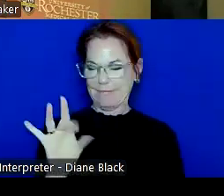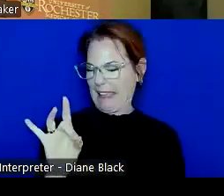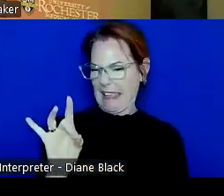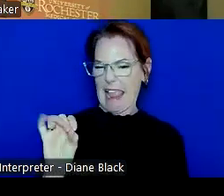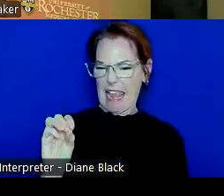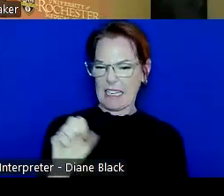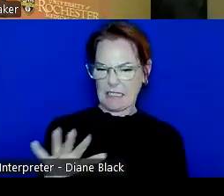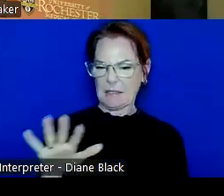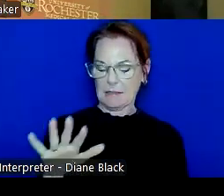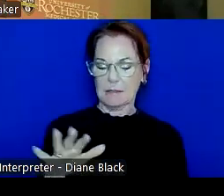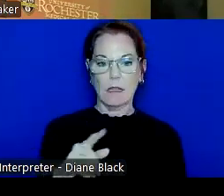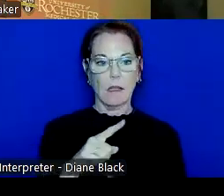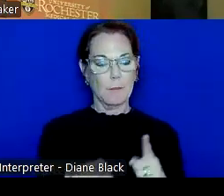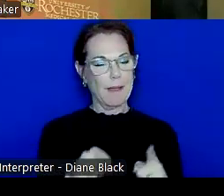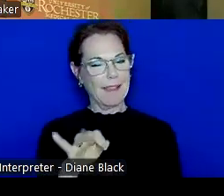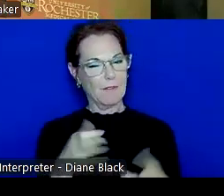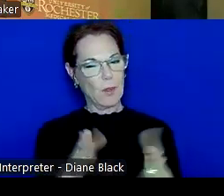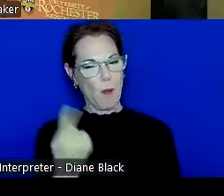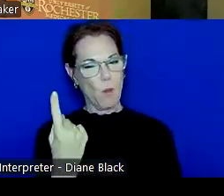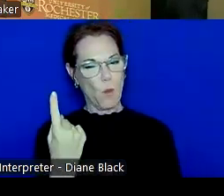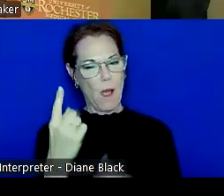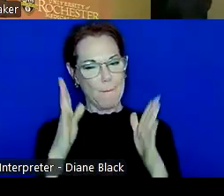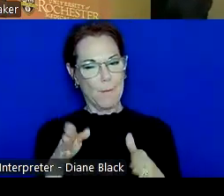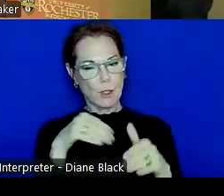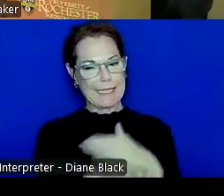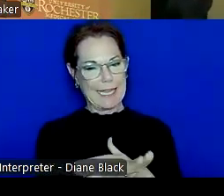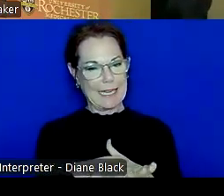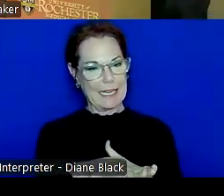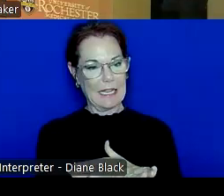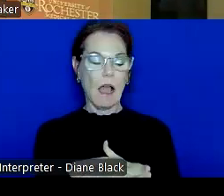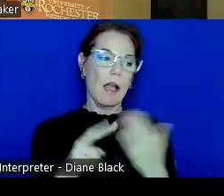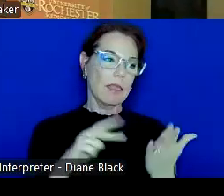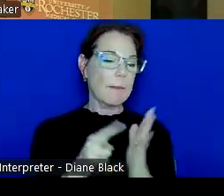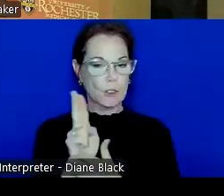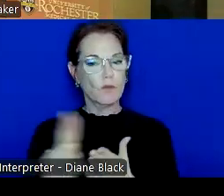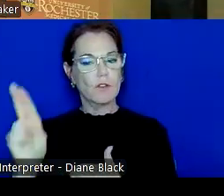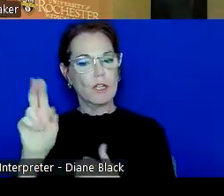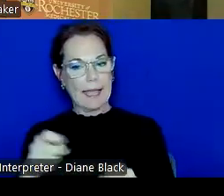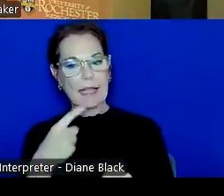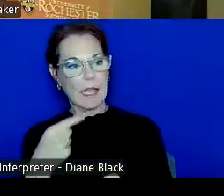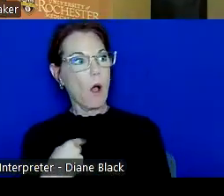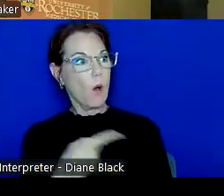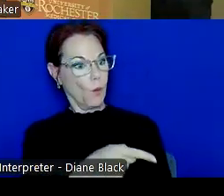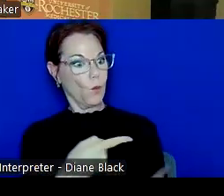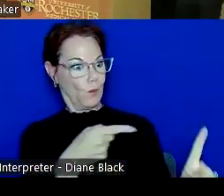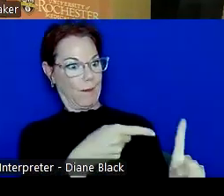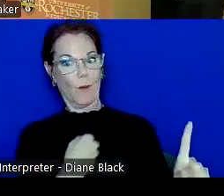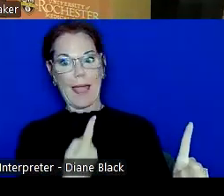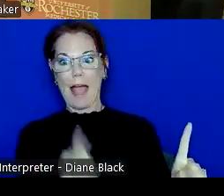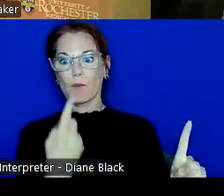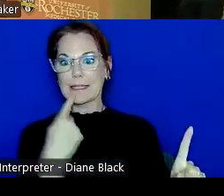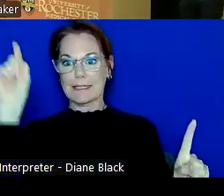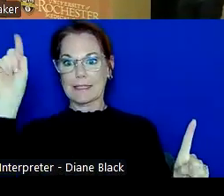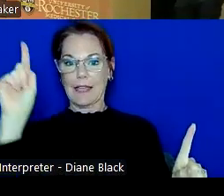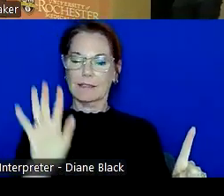letting 1 person in and saying they're the first to be our success. And that's one of the first lessons I think we really need to think about as we look at some of